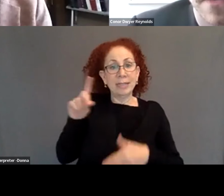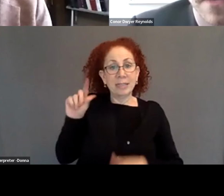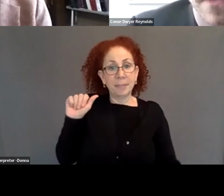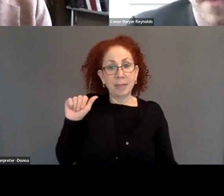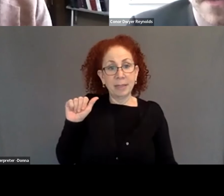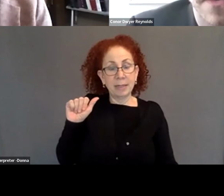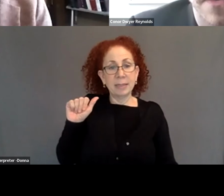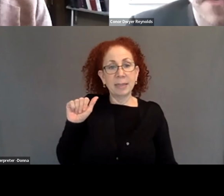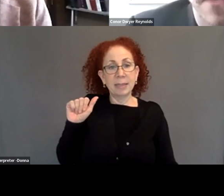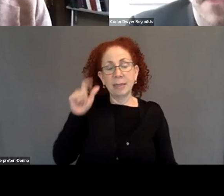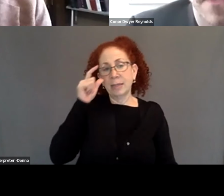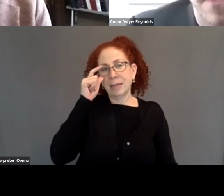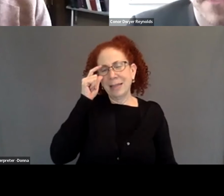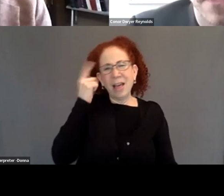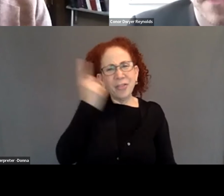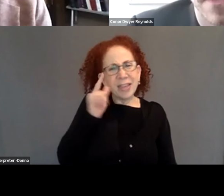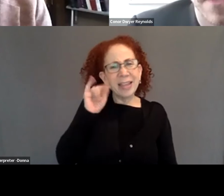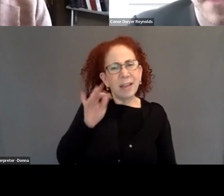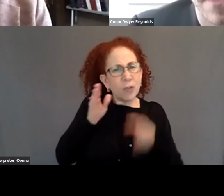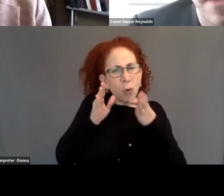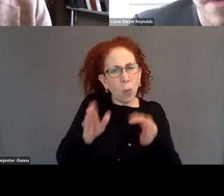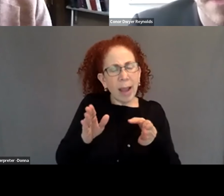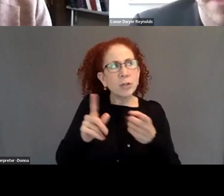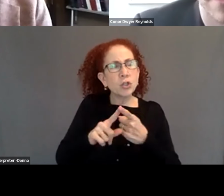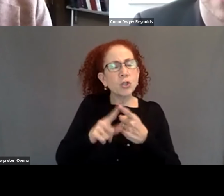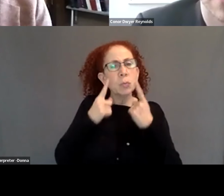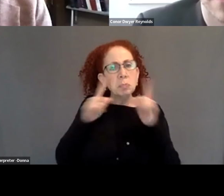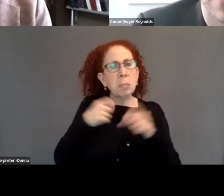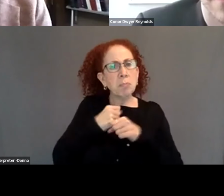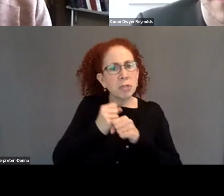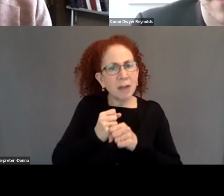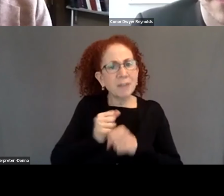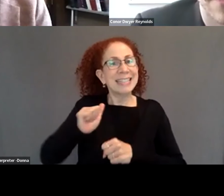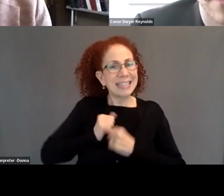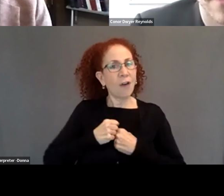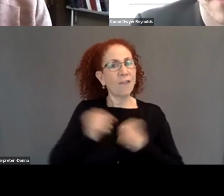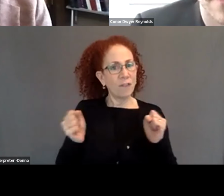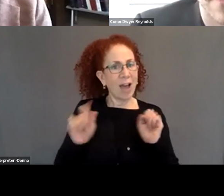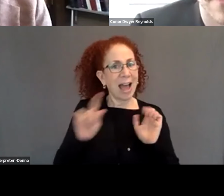thinking about whether there are ways we can productively self-identify,